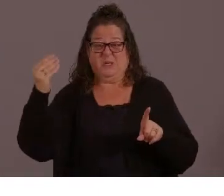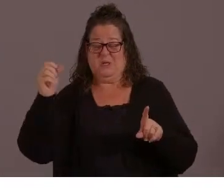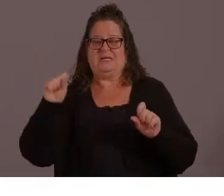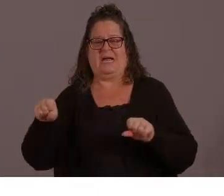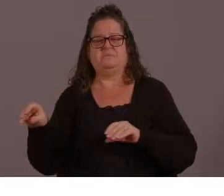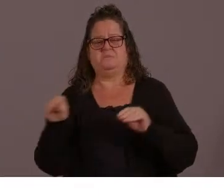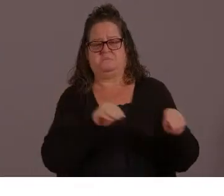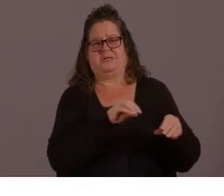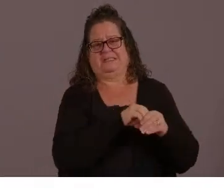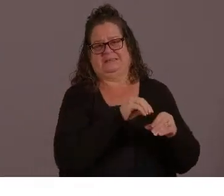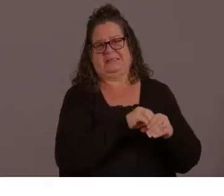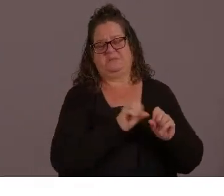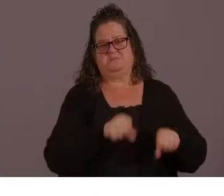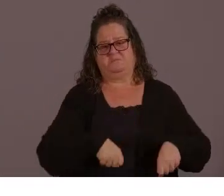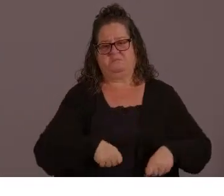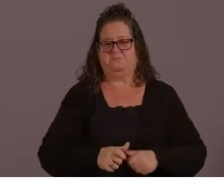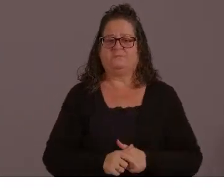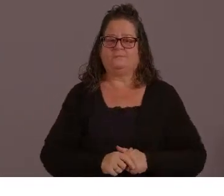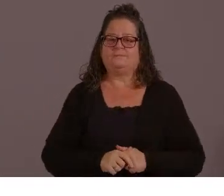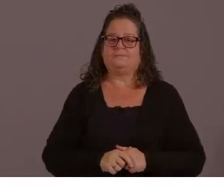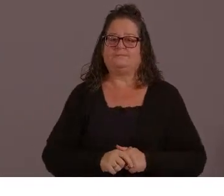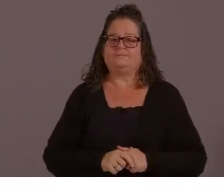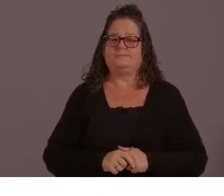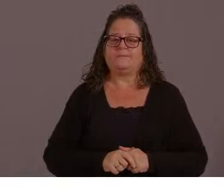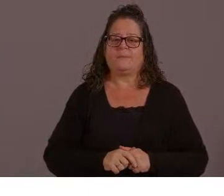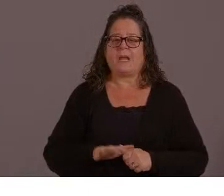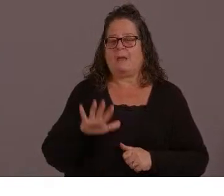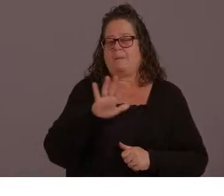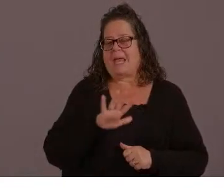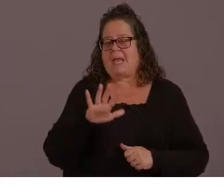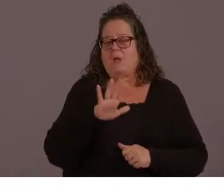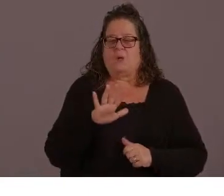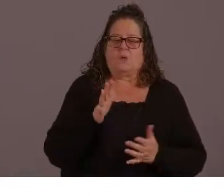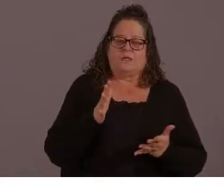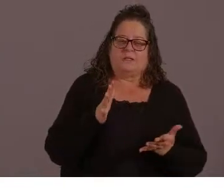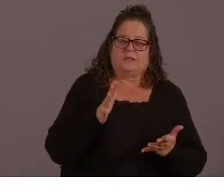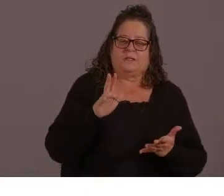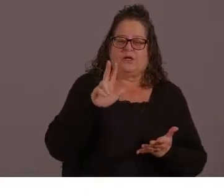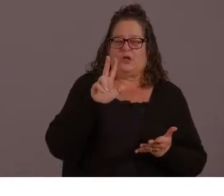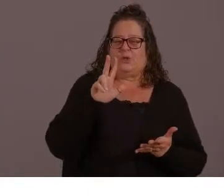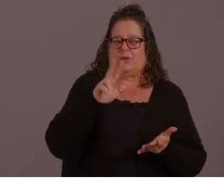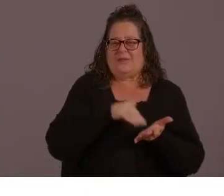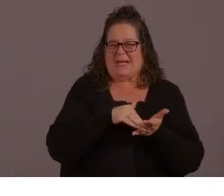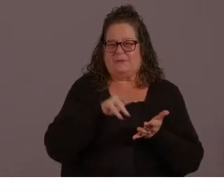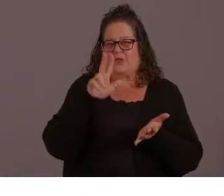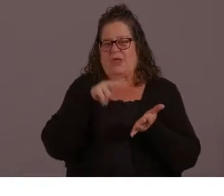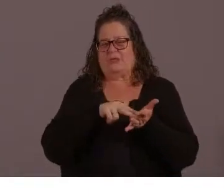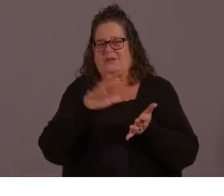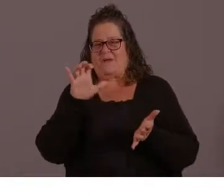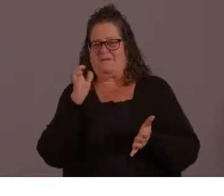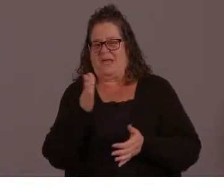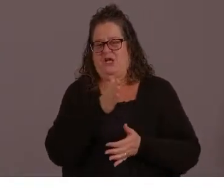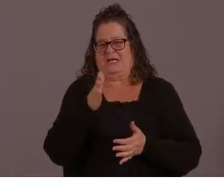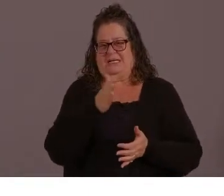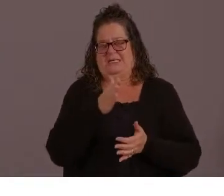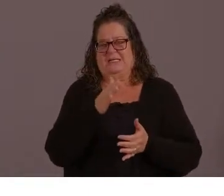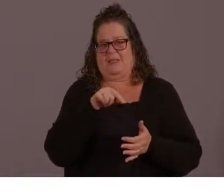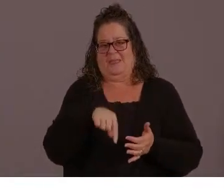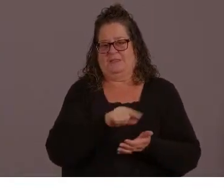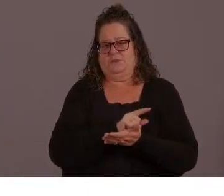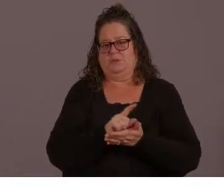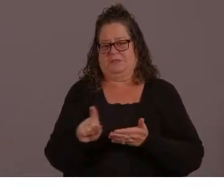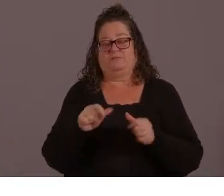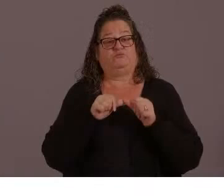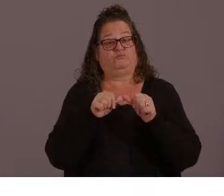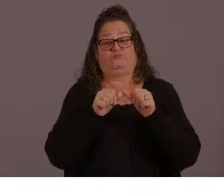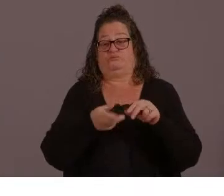hitting about 3,500 vaccines this week and continue to ramp up as well. As we